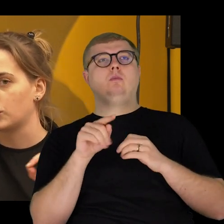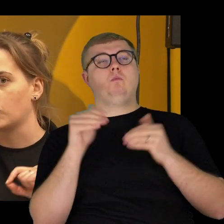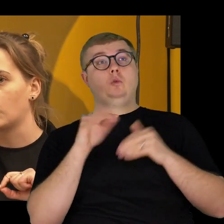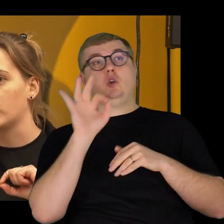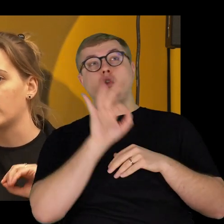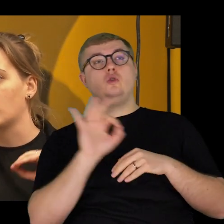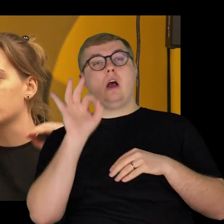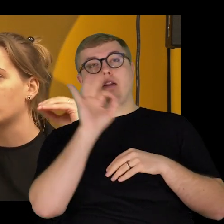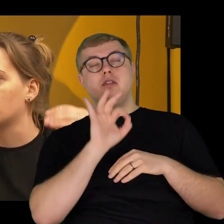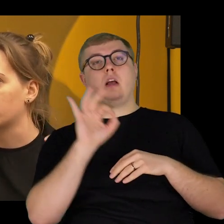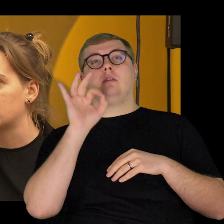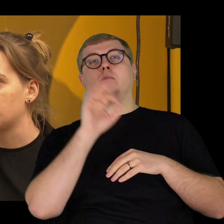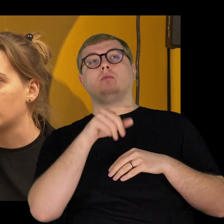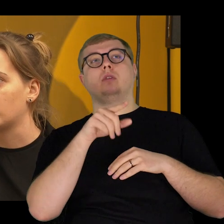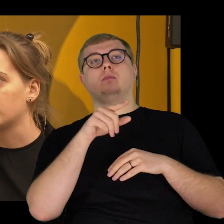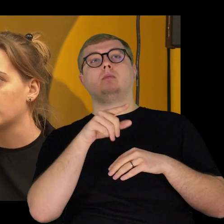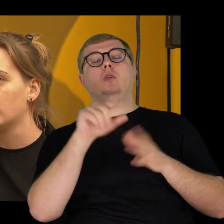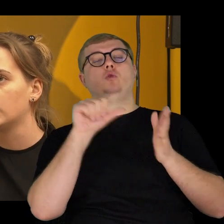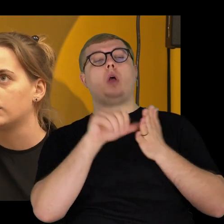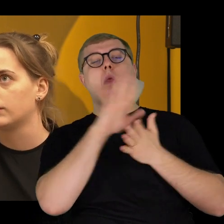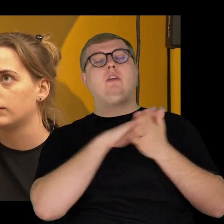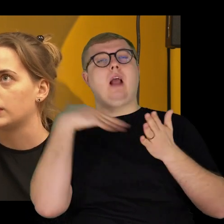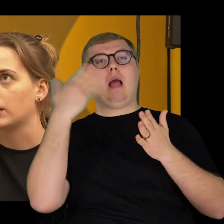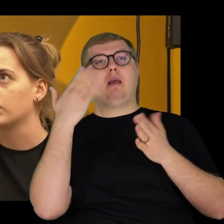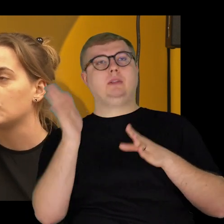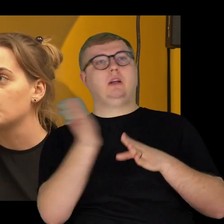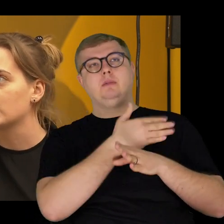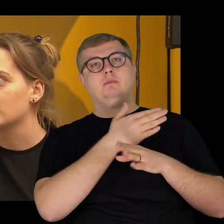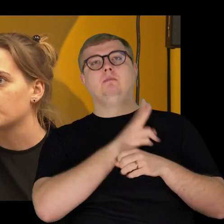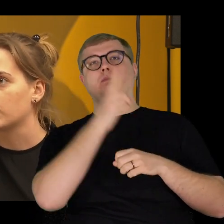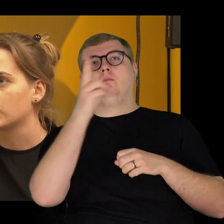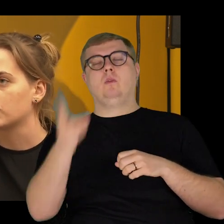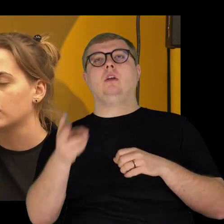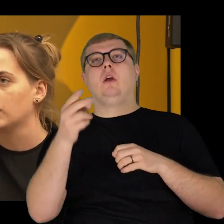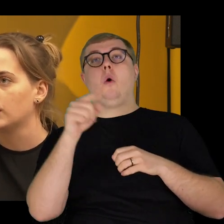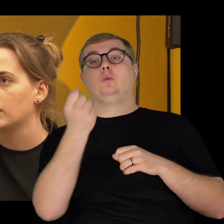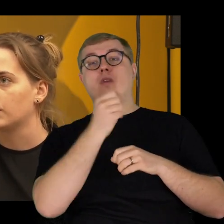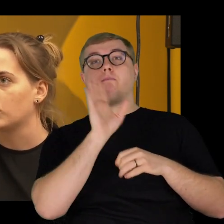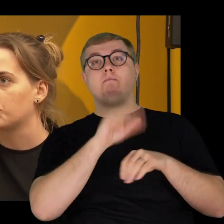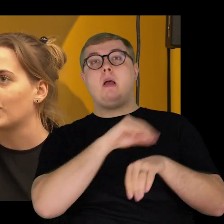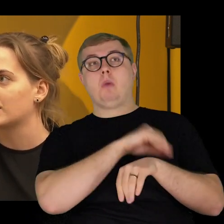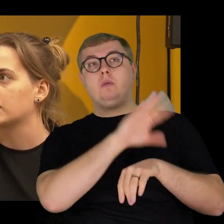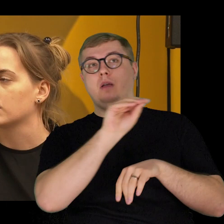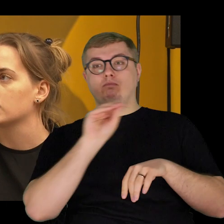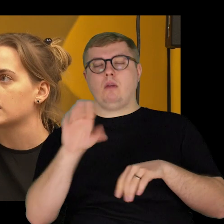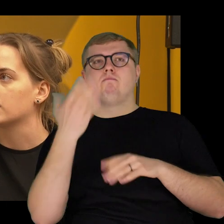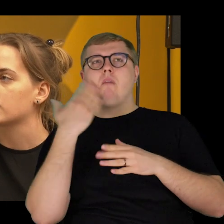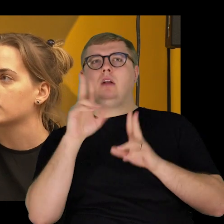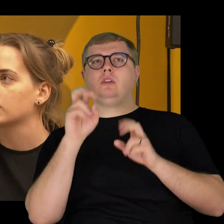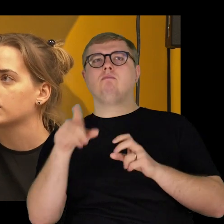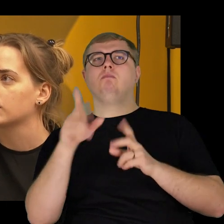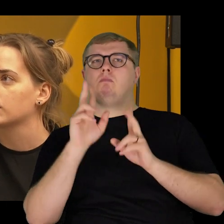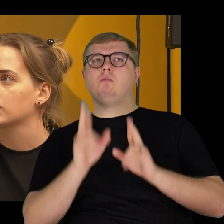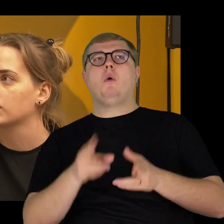of, going outside of academia and, using this method in a very practical